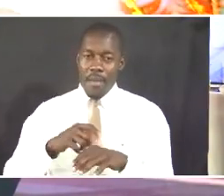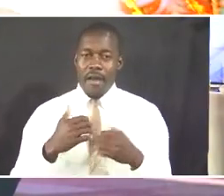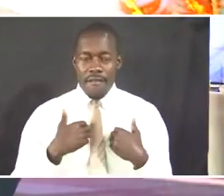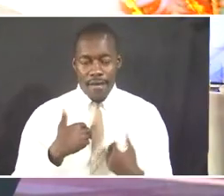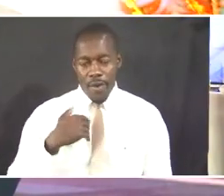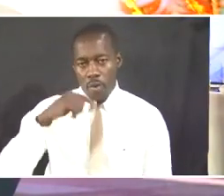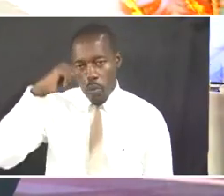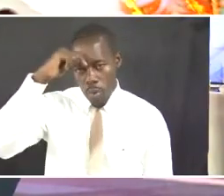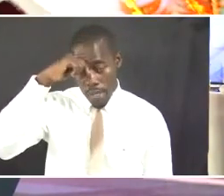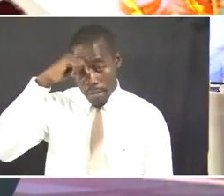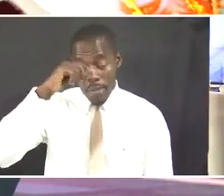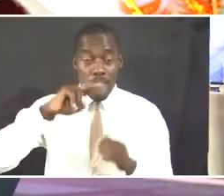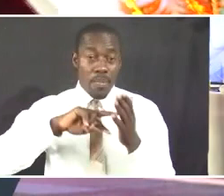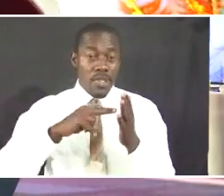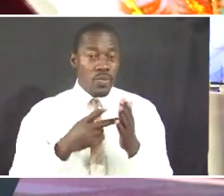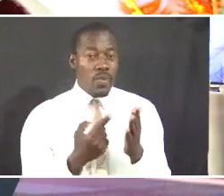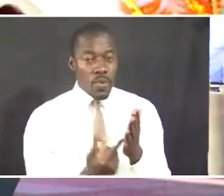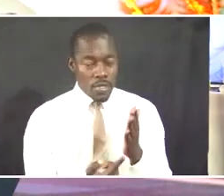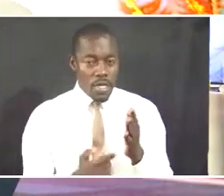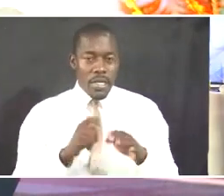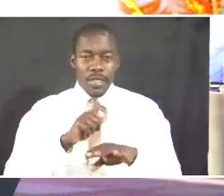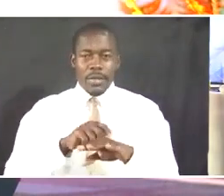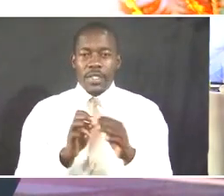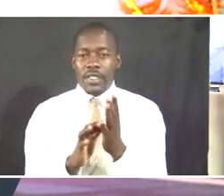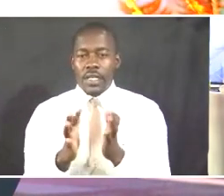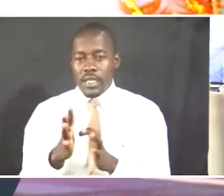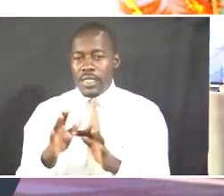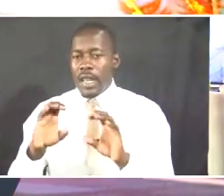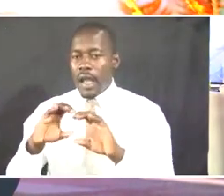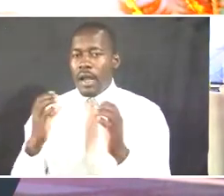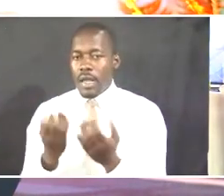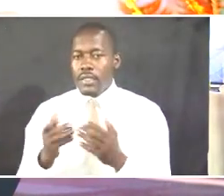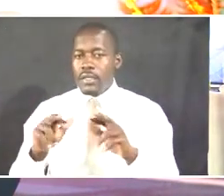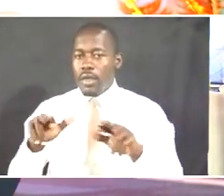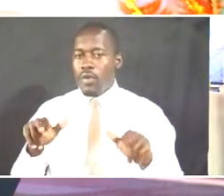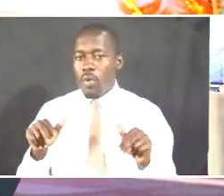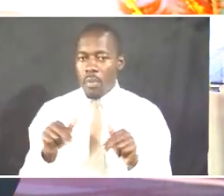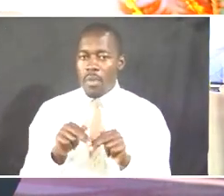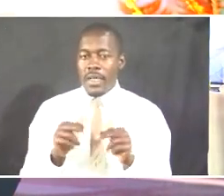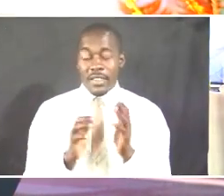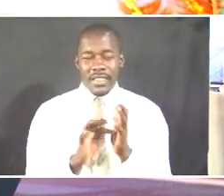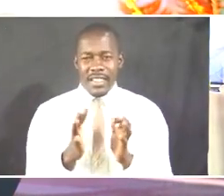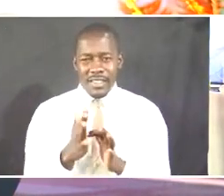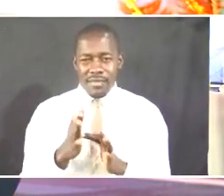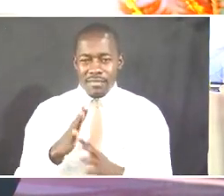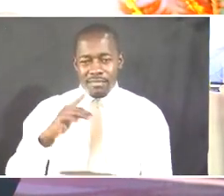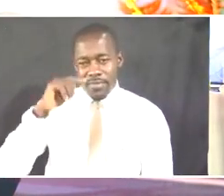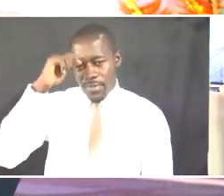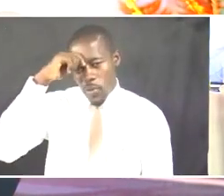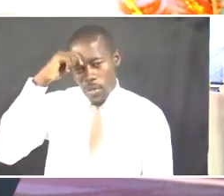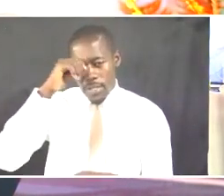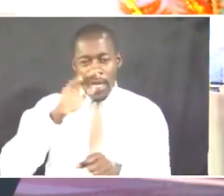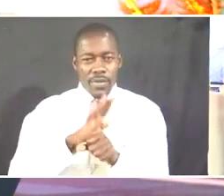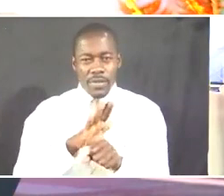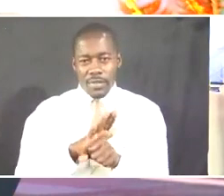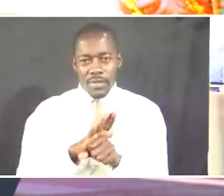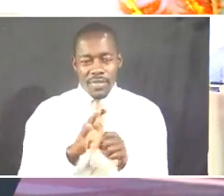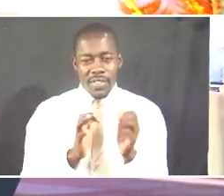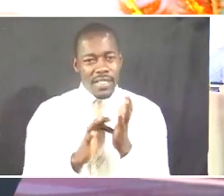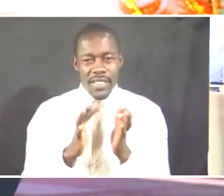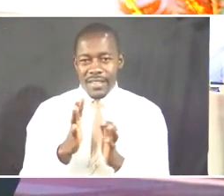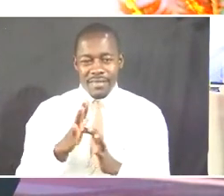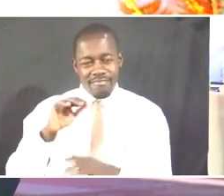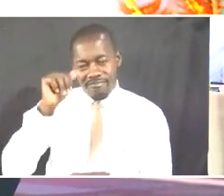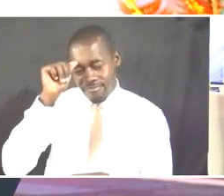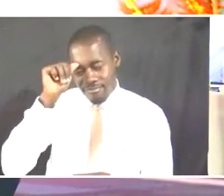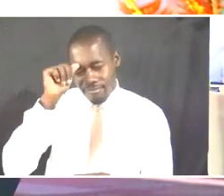Meaning, if Jesus was in a classroom setup, he was very sharp in class. He was not the last. He